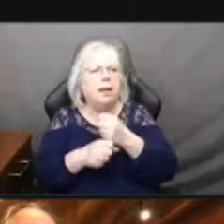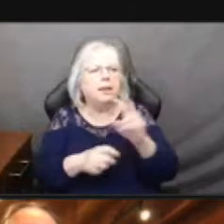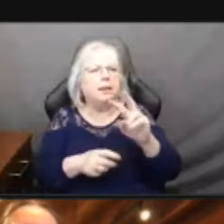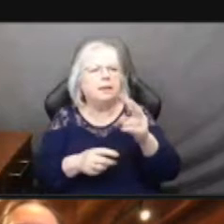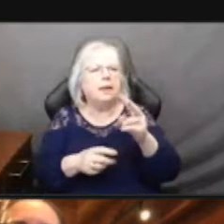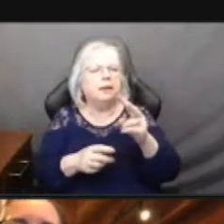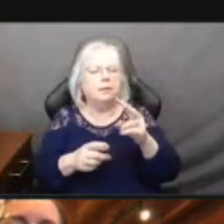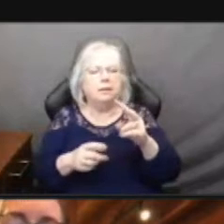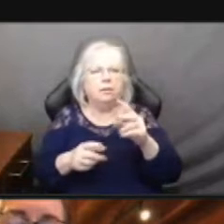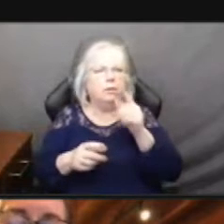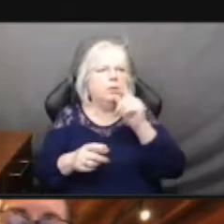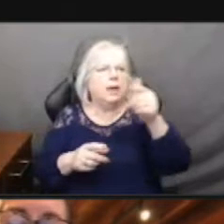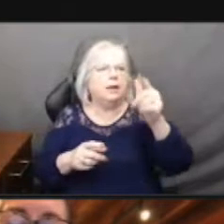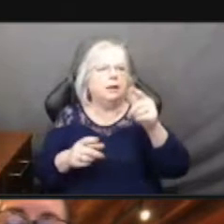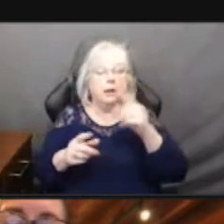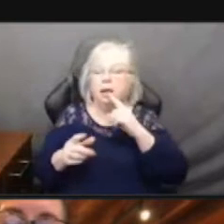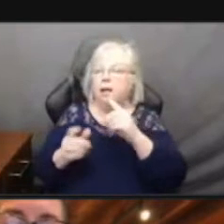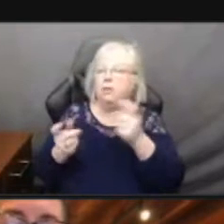Okay.